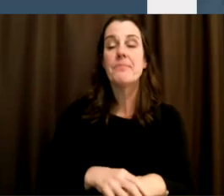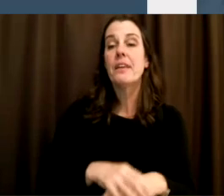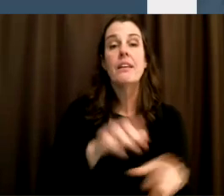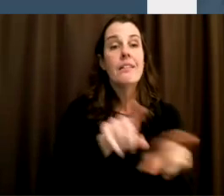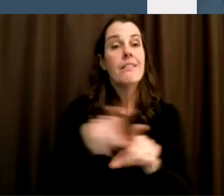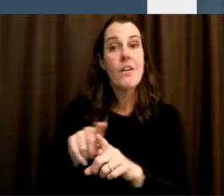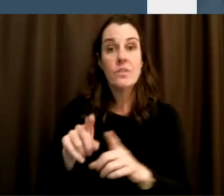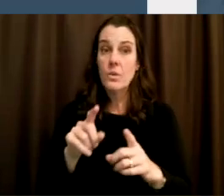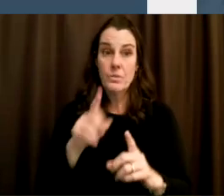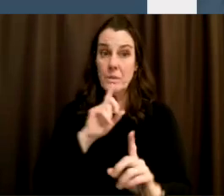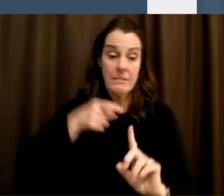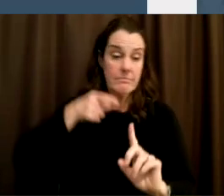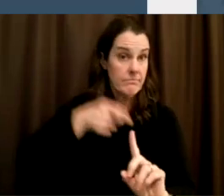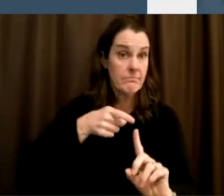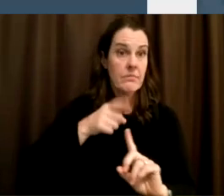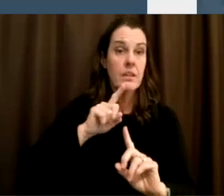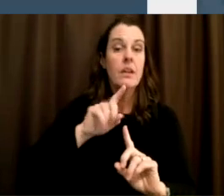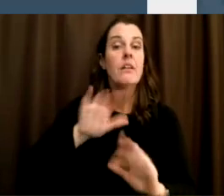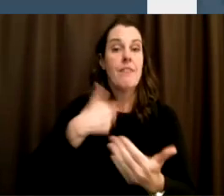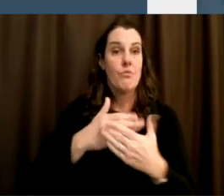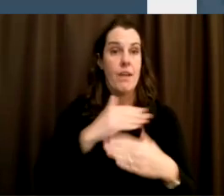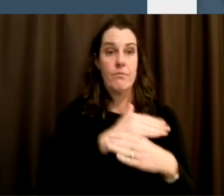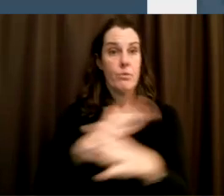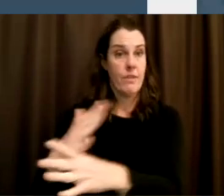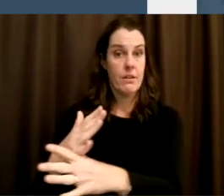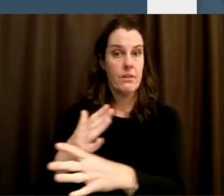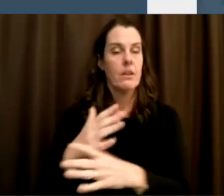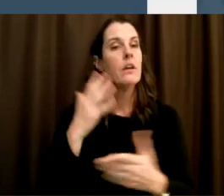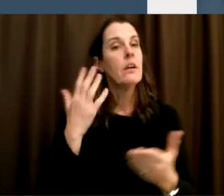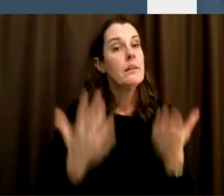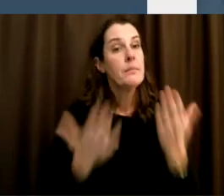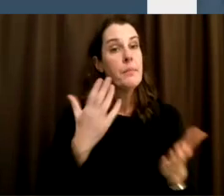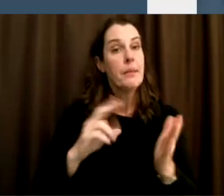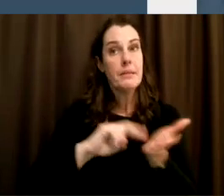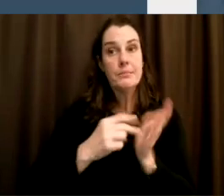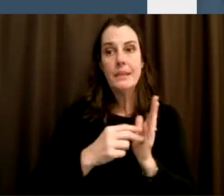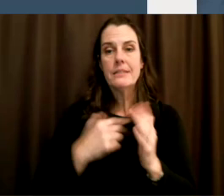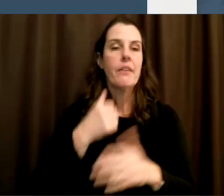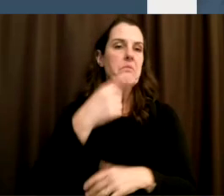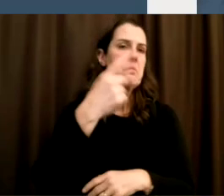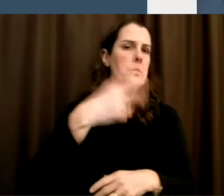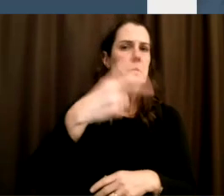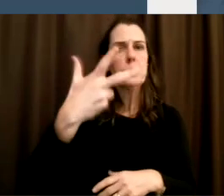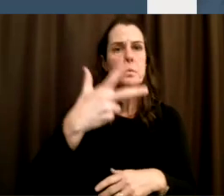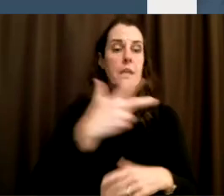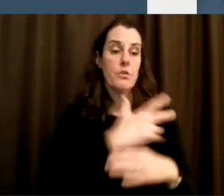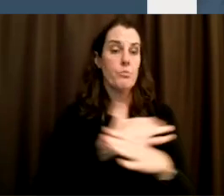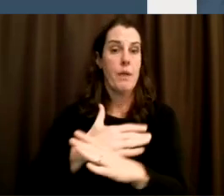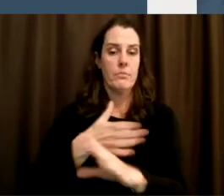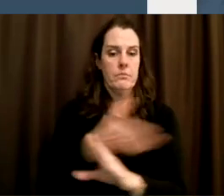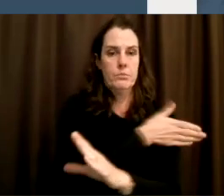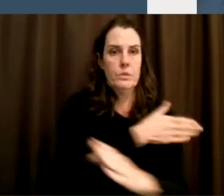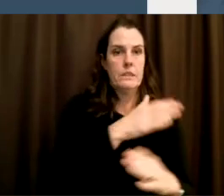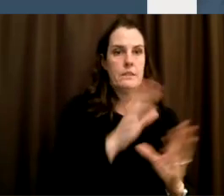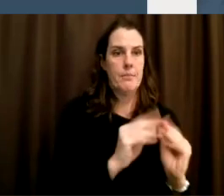So sometimes that means you have to have 2 or 3 prep meetings with your team if, there's still some gaps